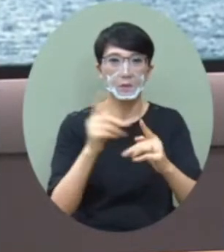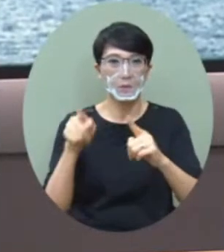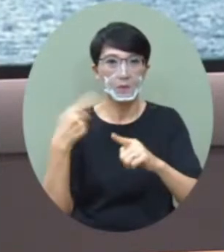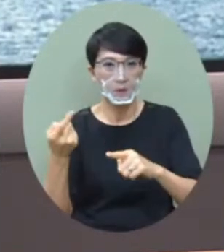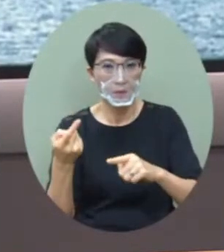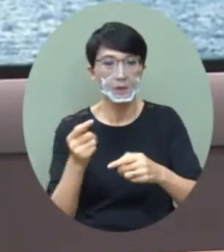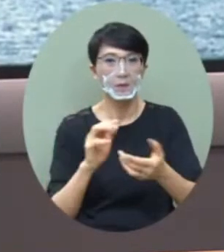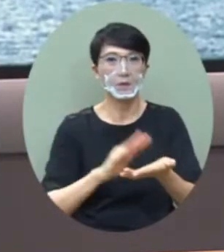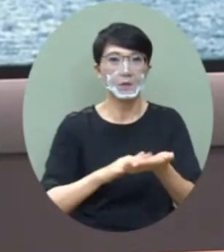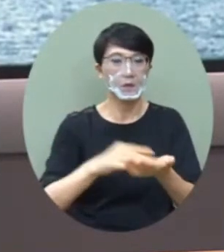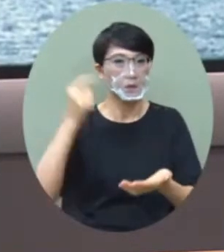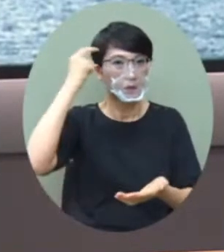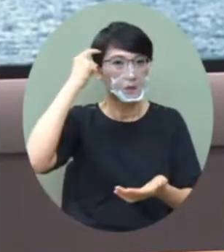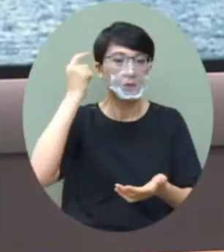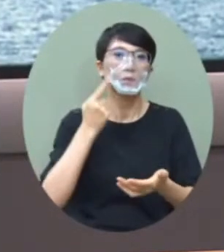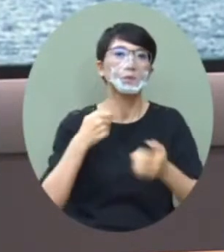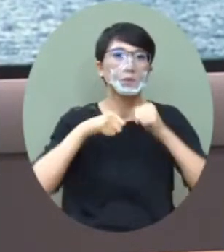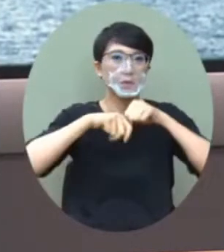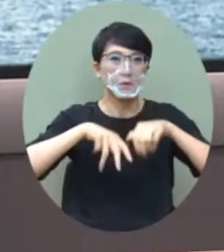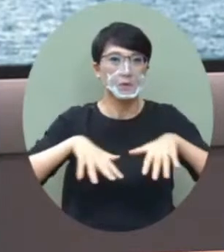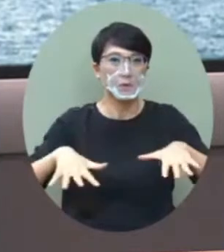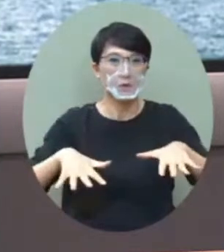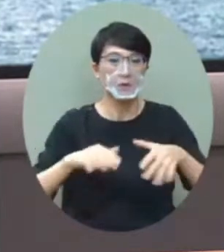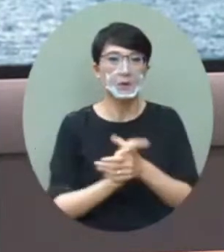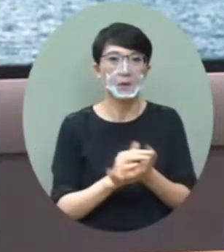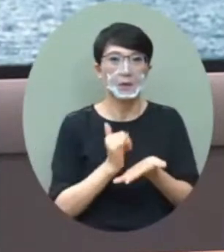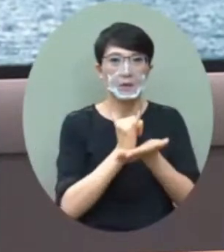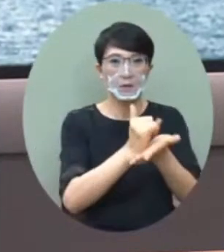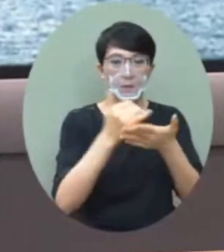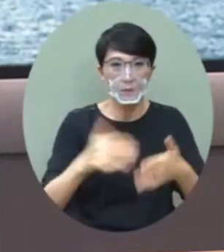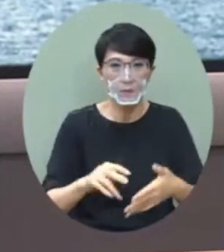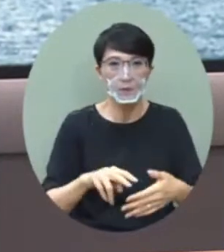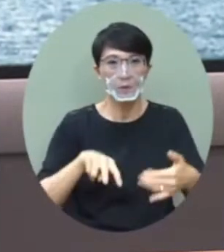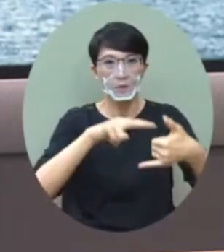A 44-year-old patient was admitted for other reasons.